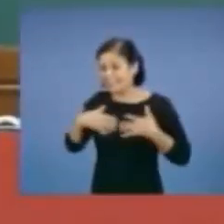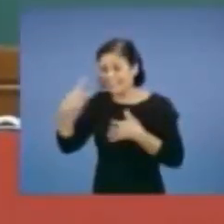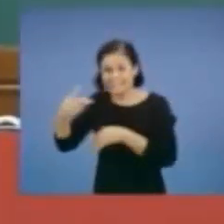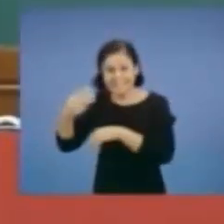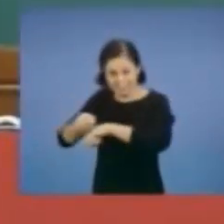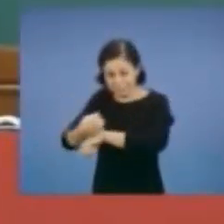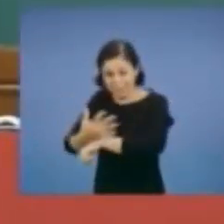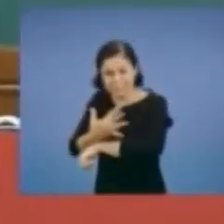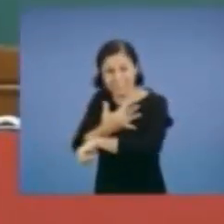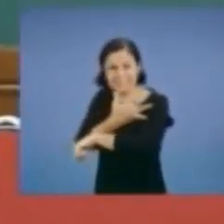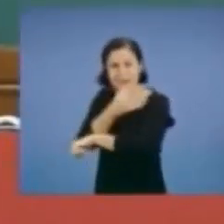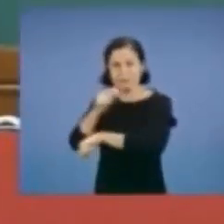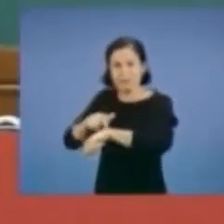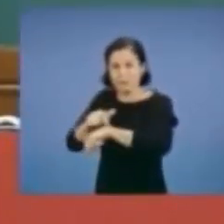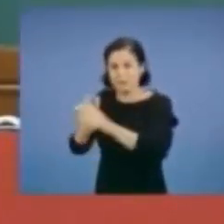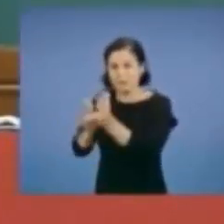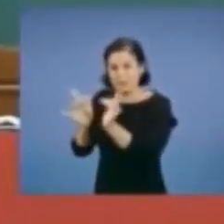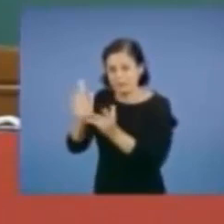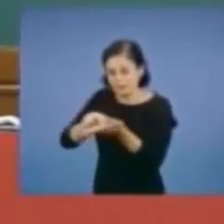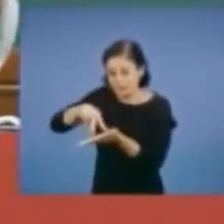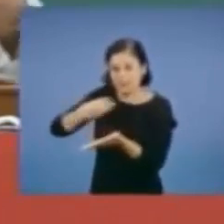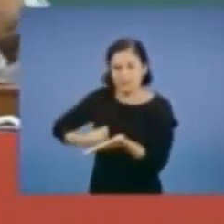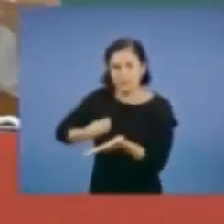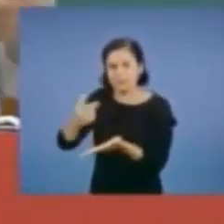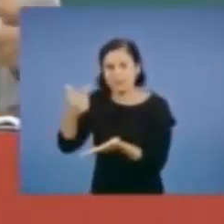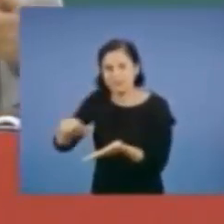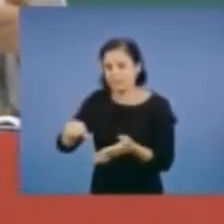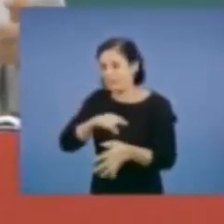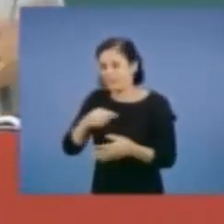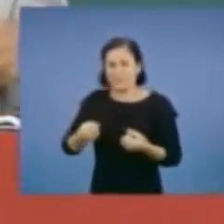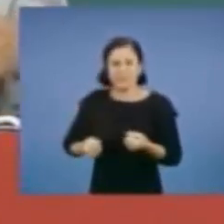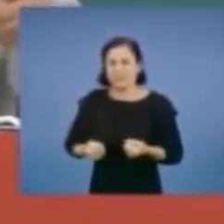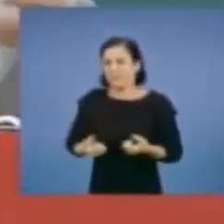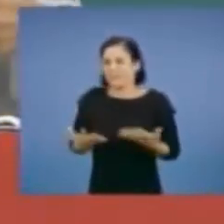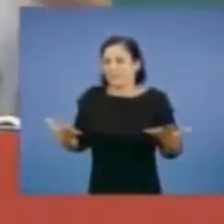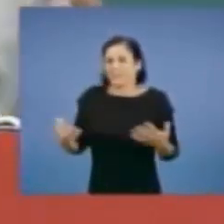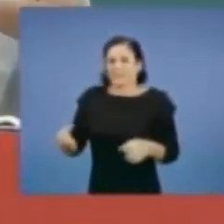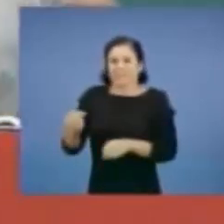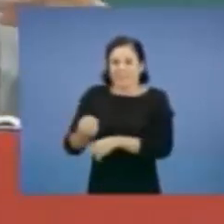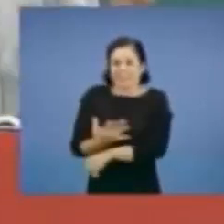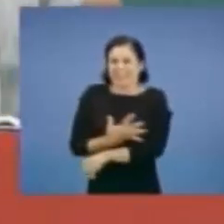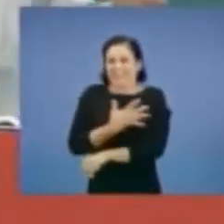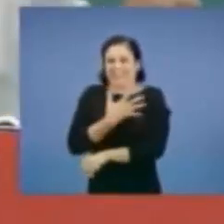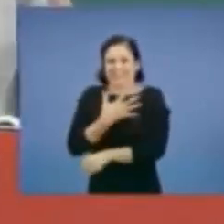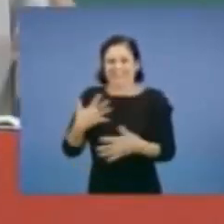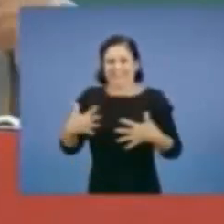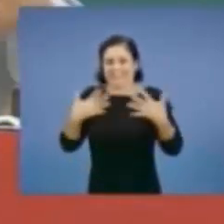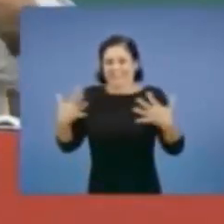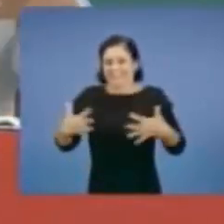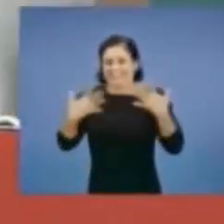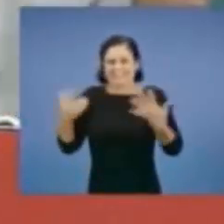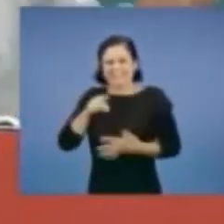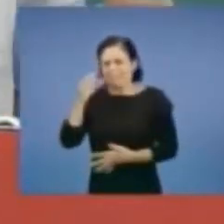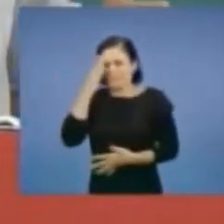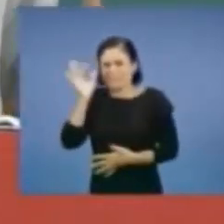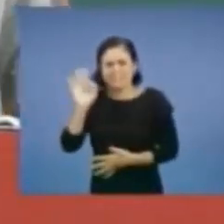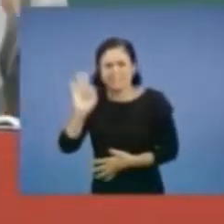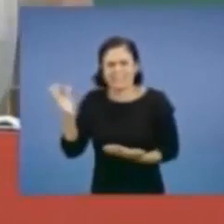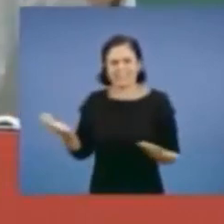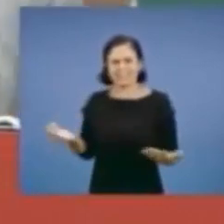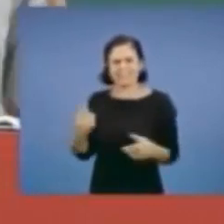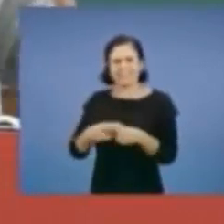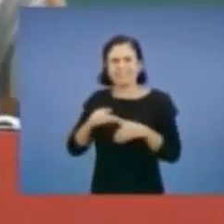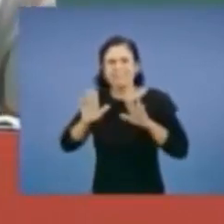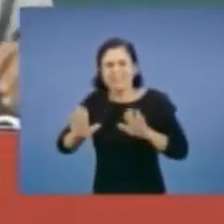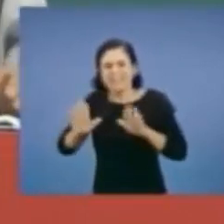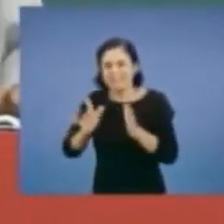and emotion that they may be having when they going through this moment. They were so emotional that they didn't understand it. They were